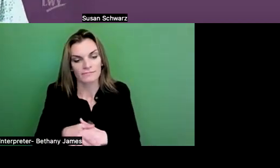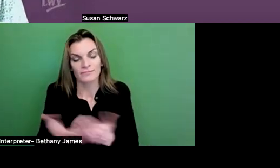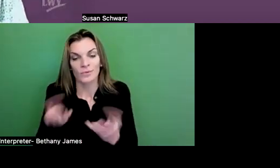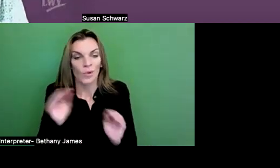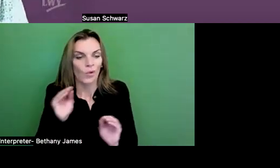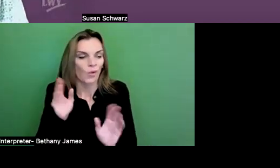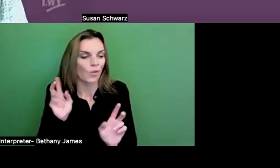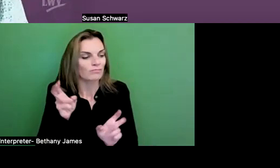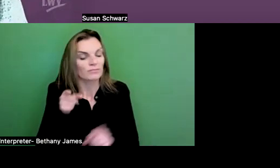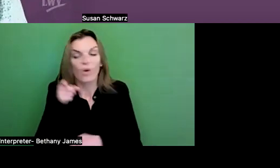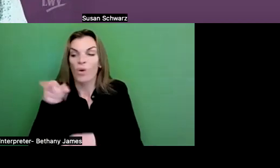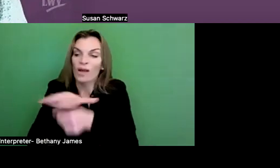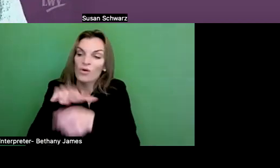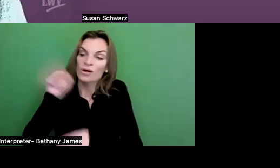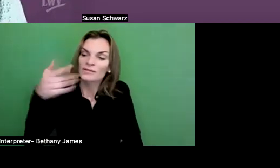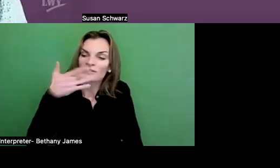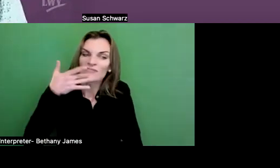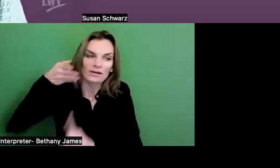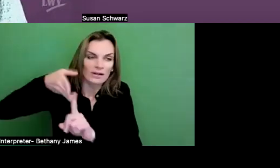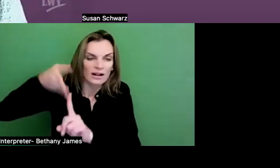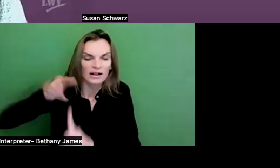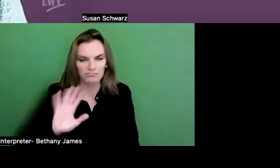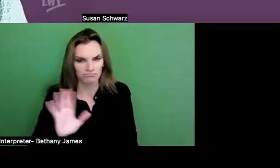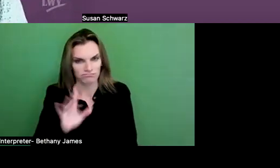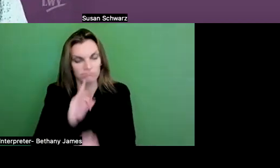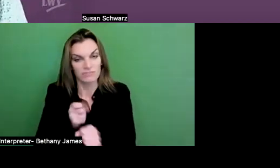favoritism on that. They simply follow the